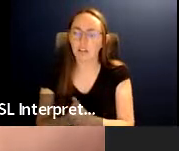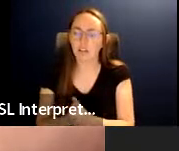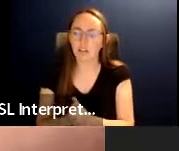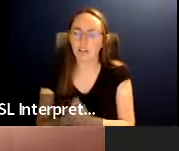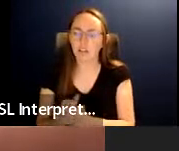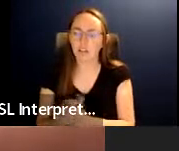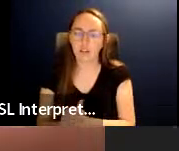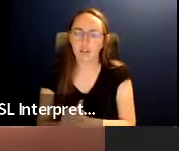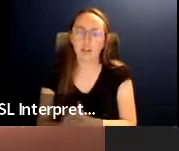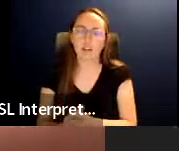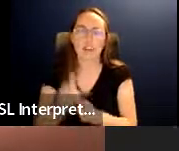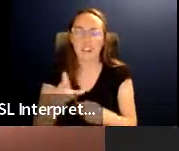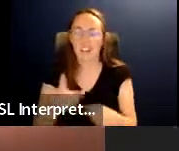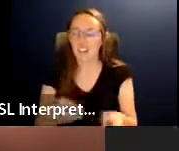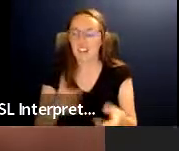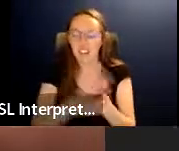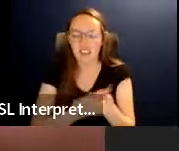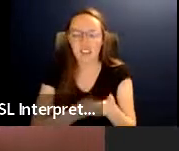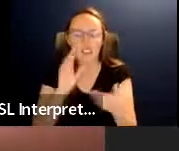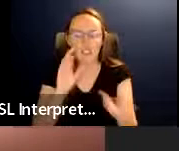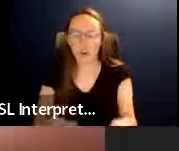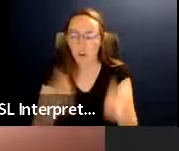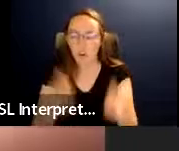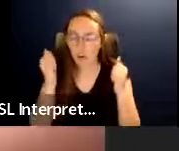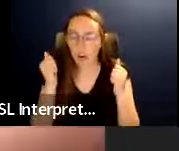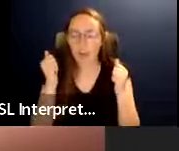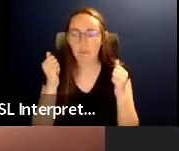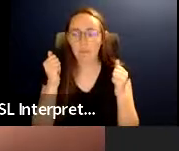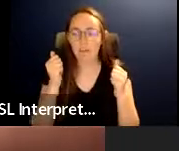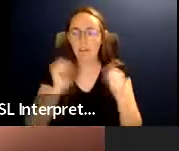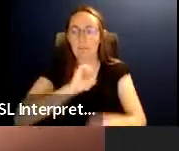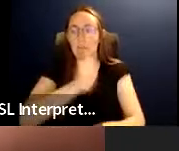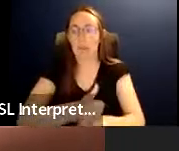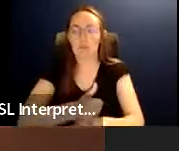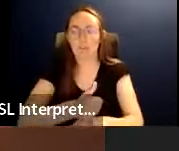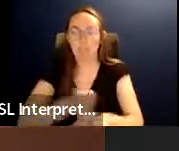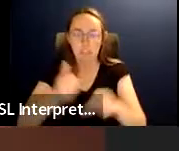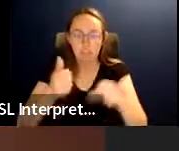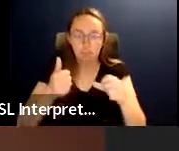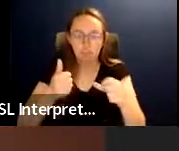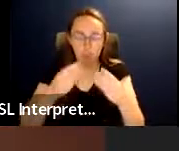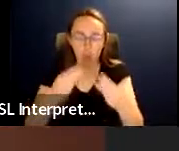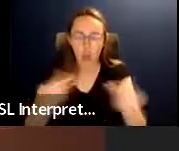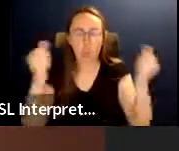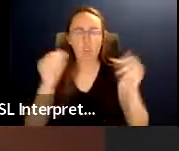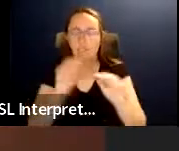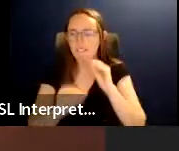know, rapid mounting solutions, fixing things on the fly. That's your